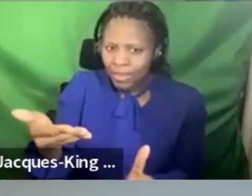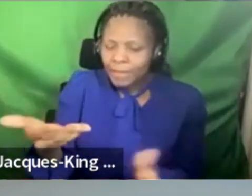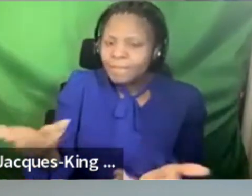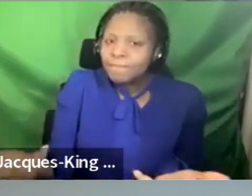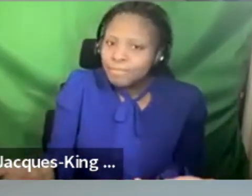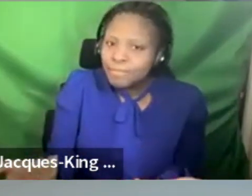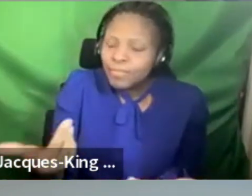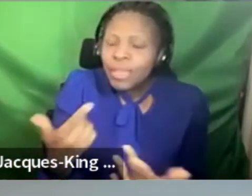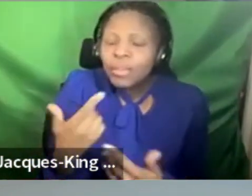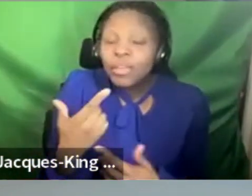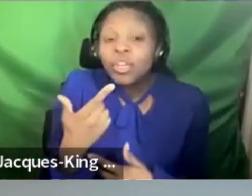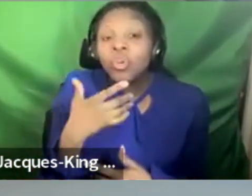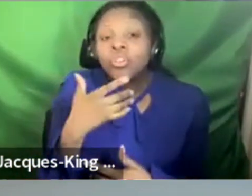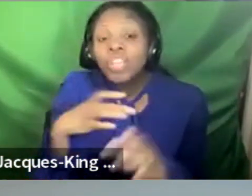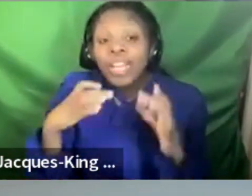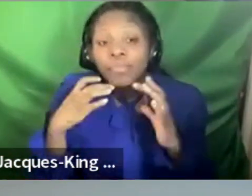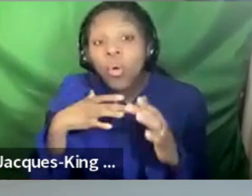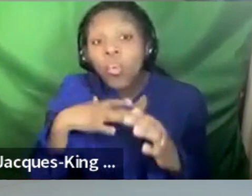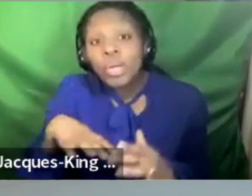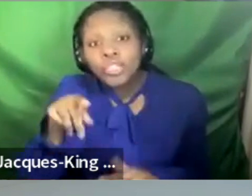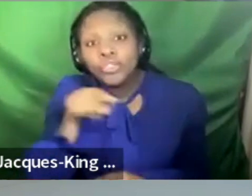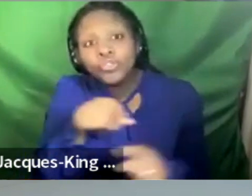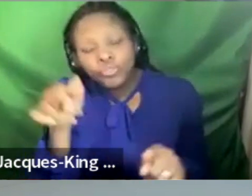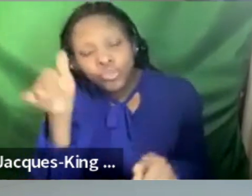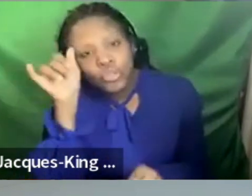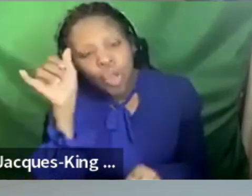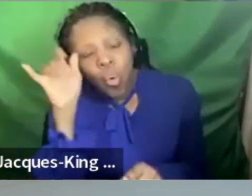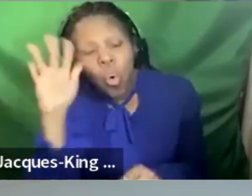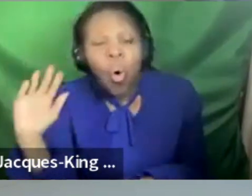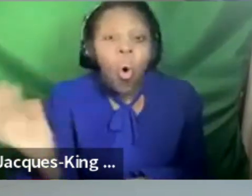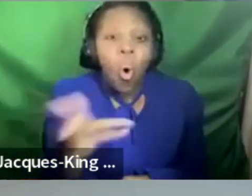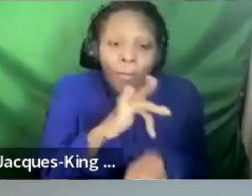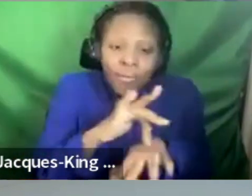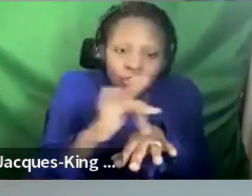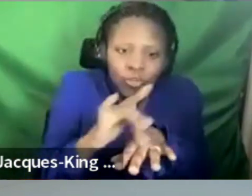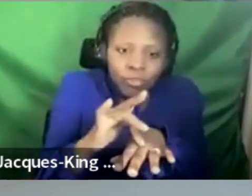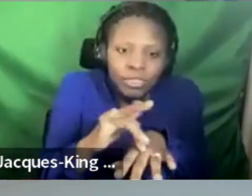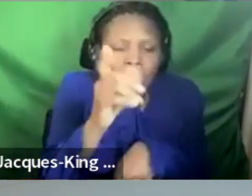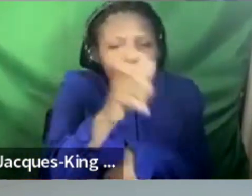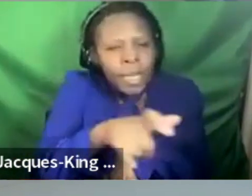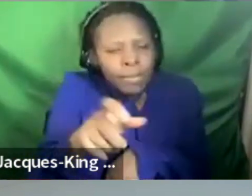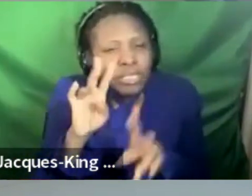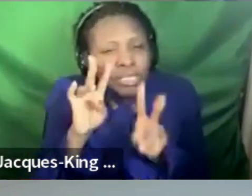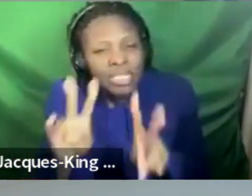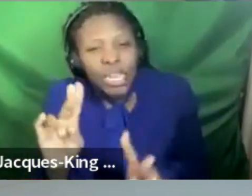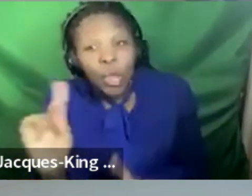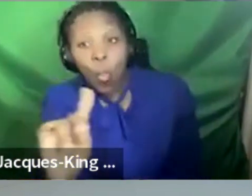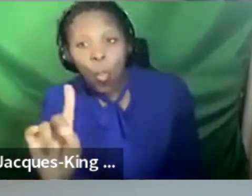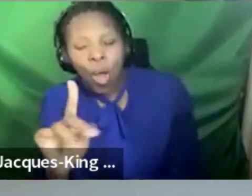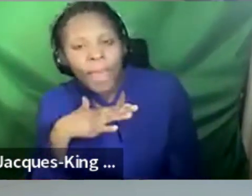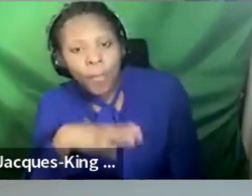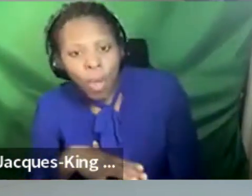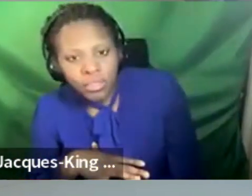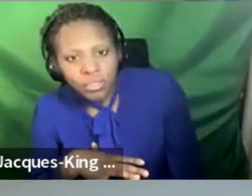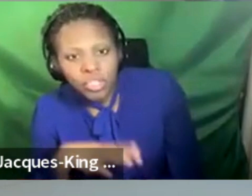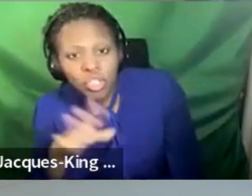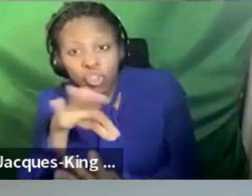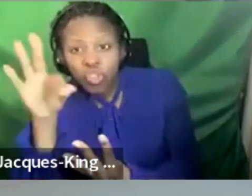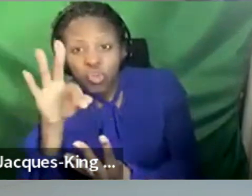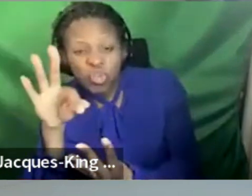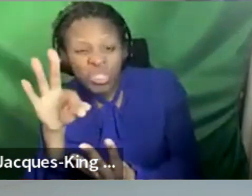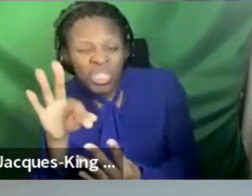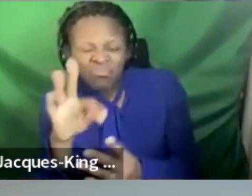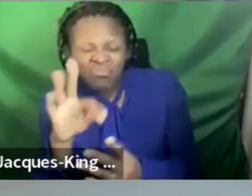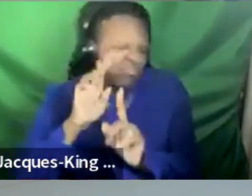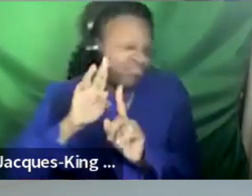much that Shakespeare wanted to say. It's all performance. It's all disguise. It's all boxes. People are seeing what they want to see.